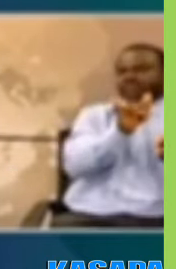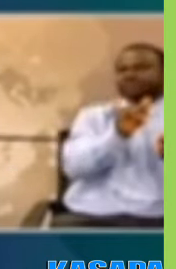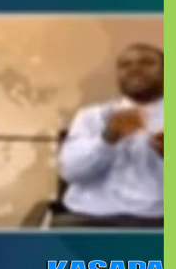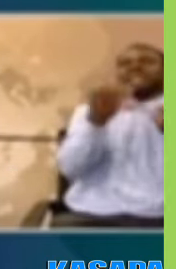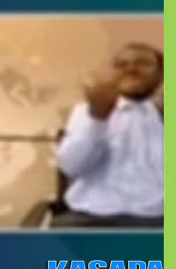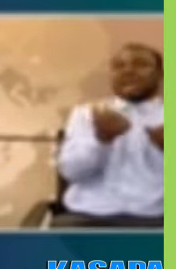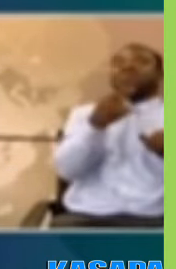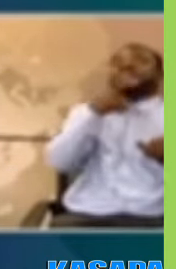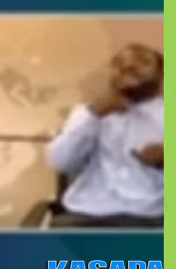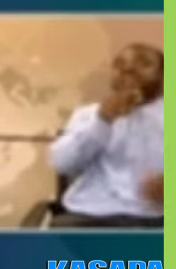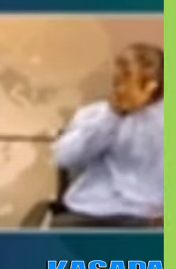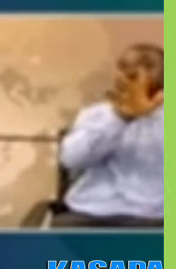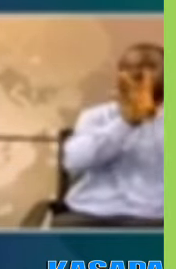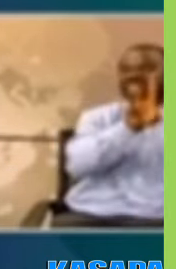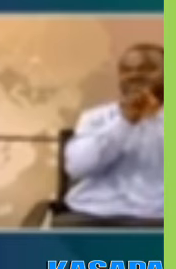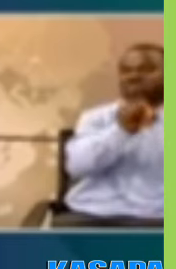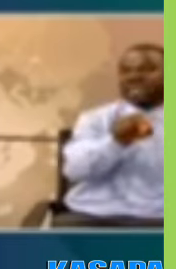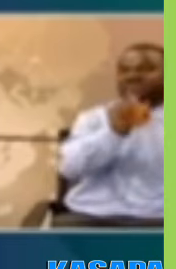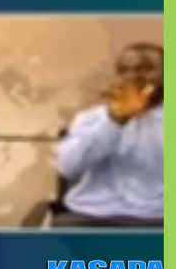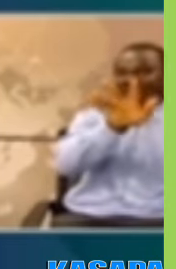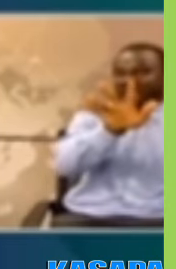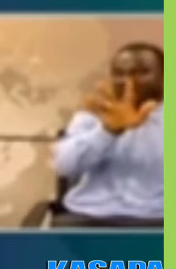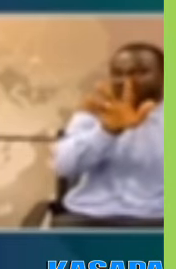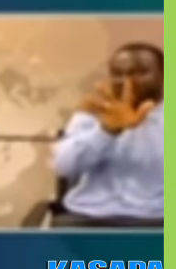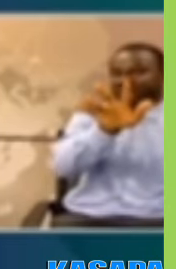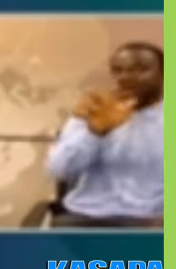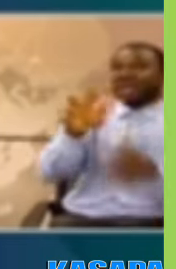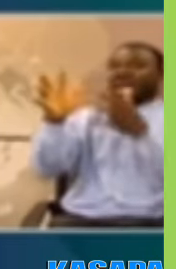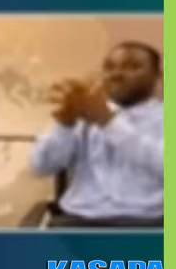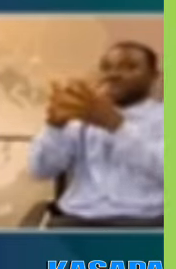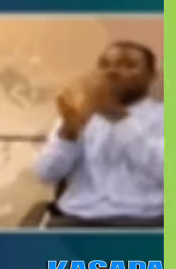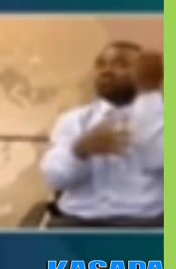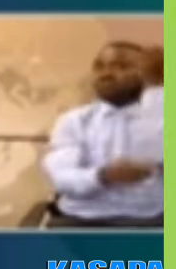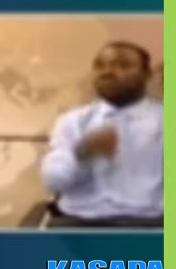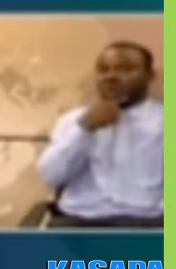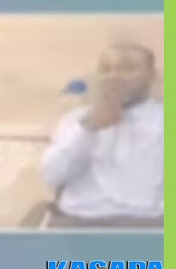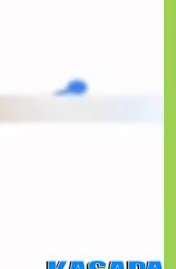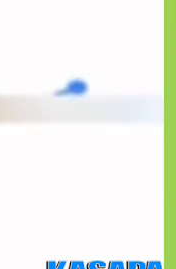in America. Give me the total population of America.